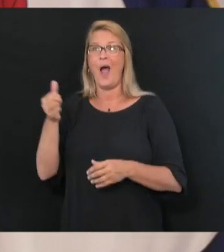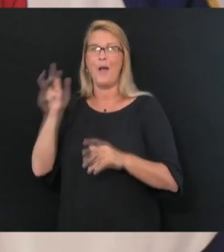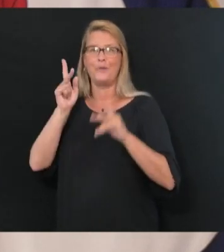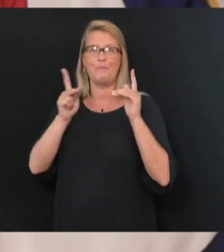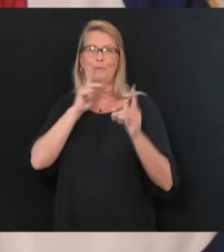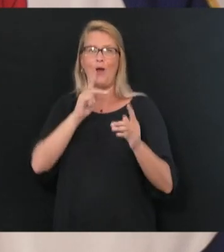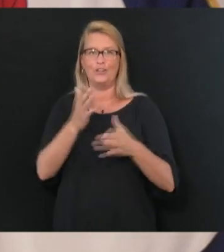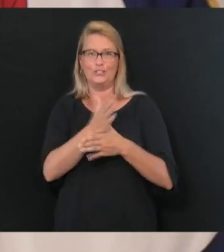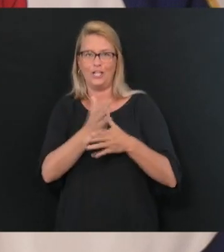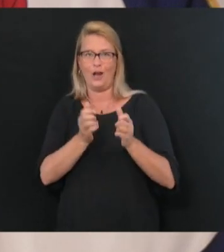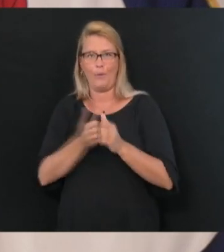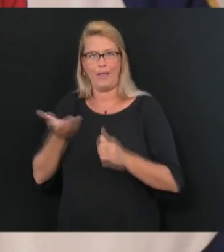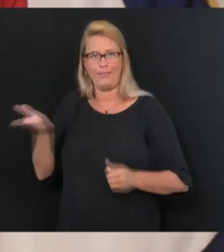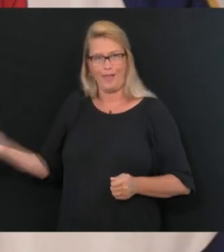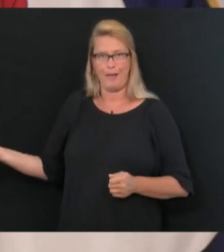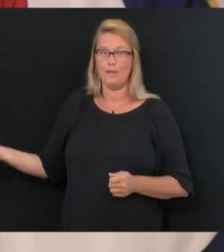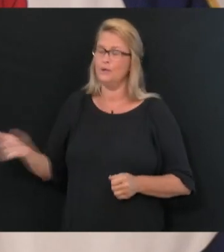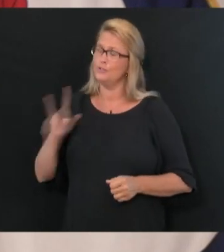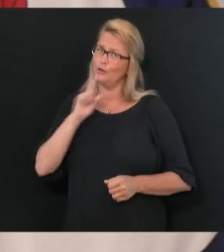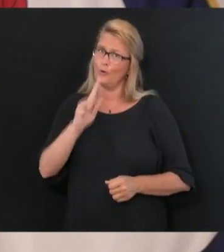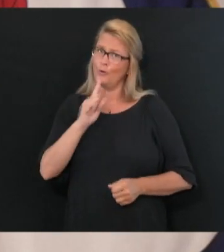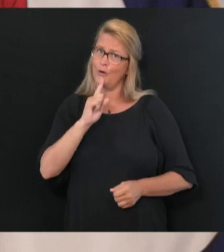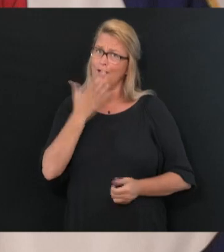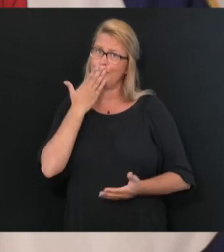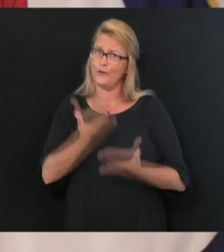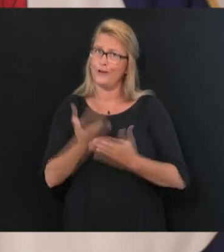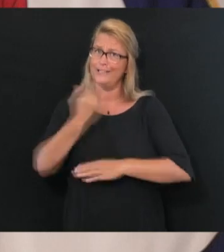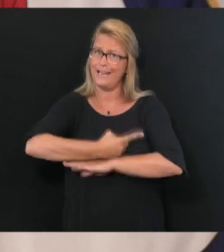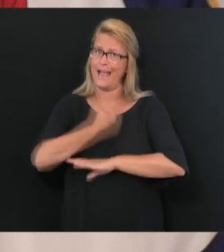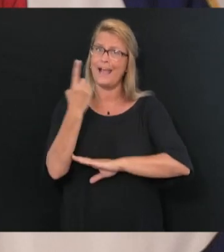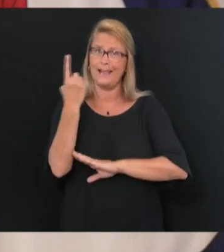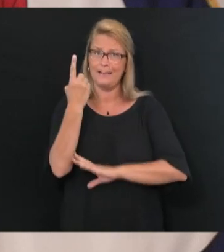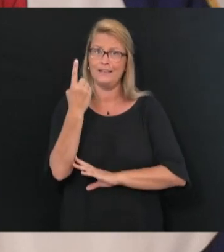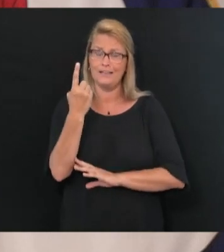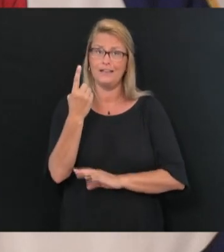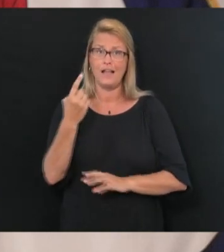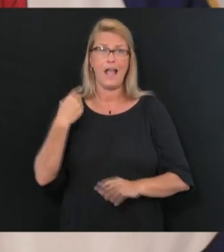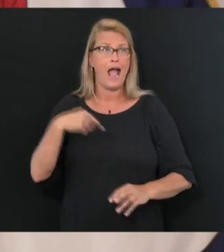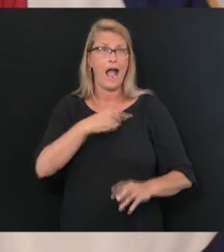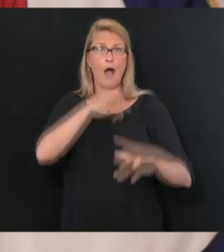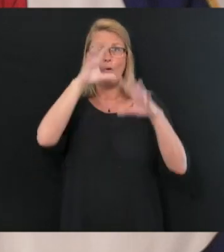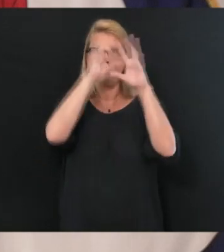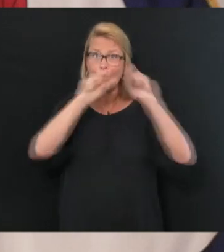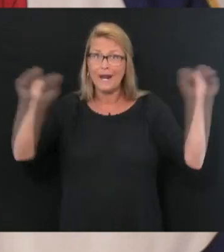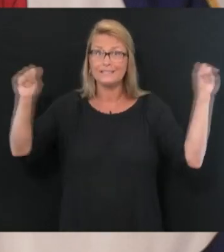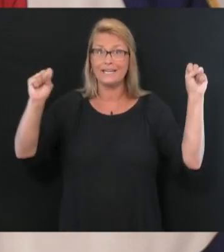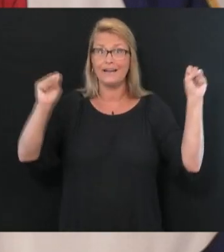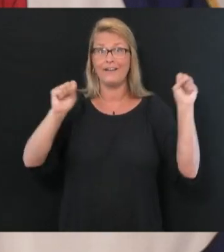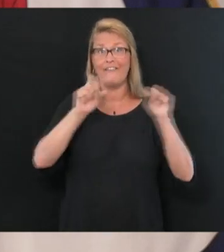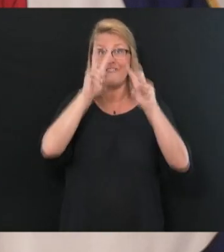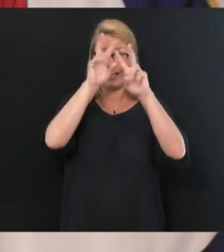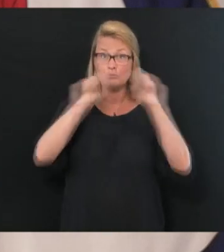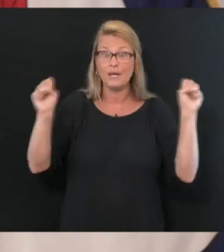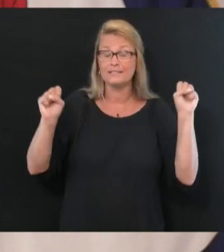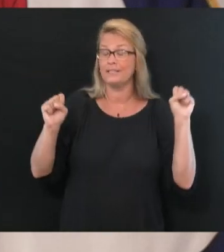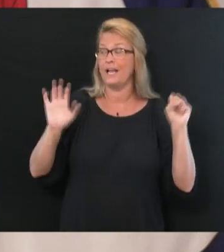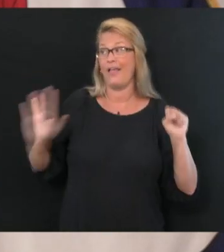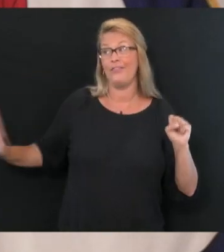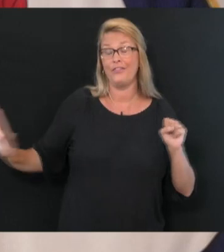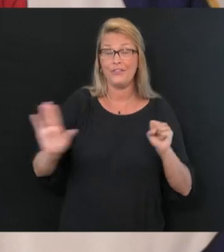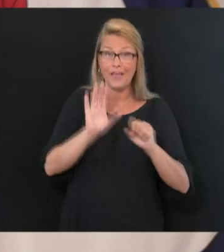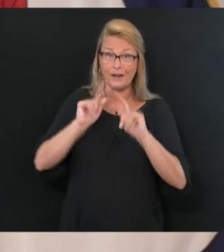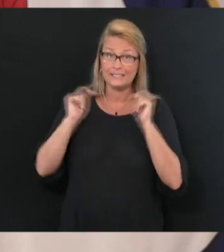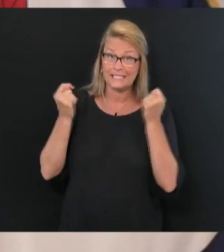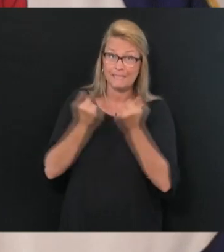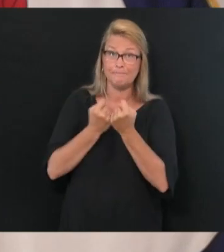to him right now. But it was a really good day. I can tell you that our president and vice president and all their team, they're all